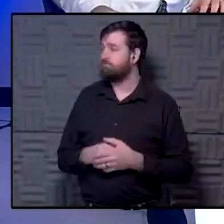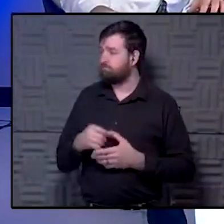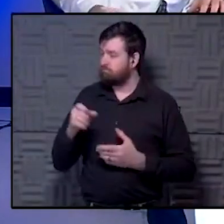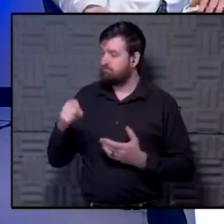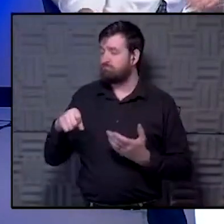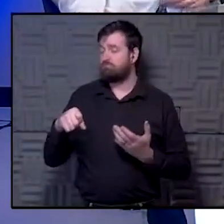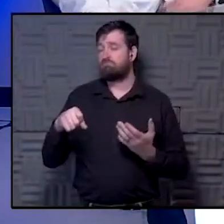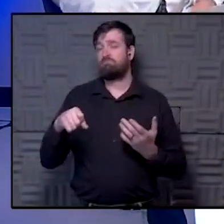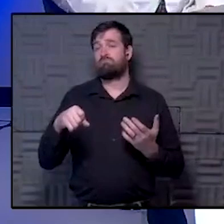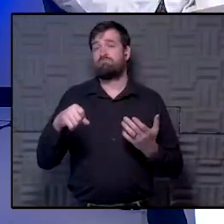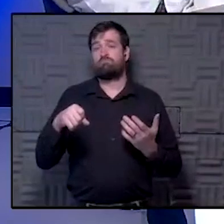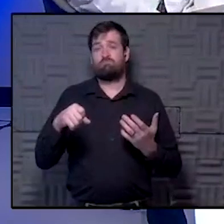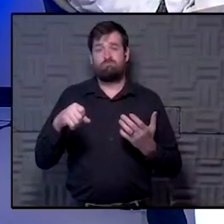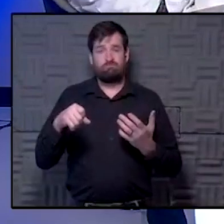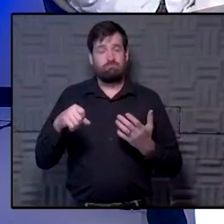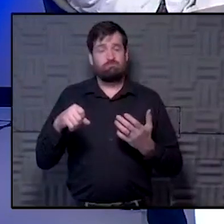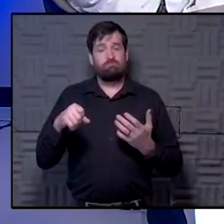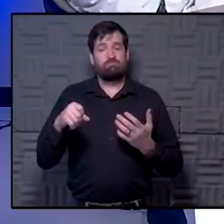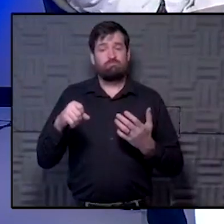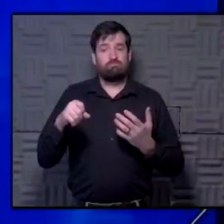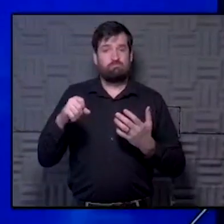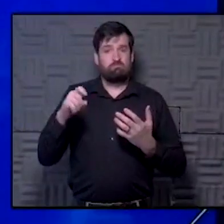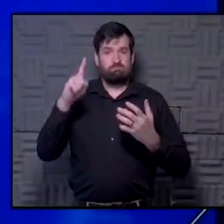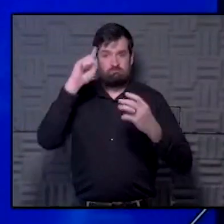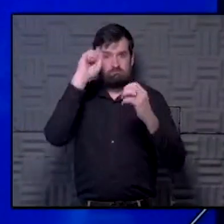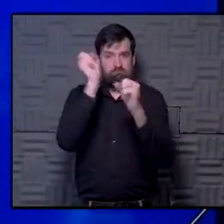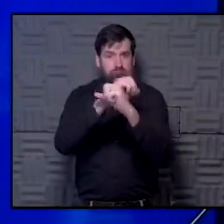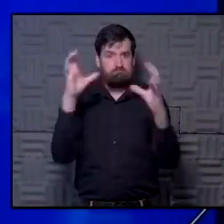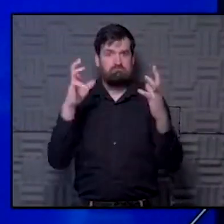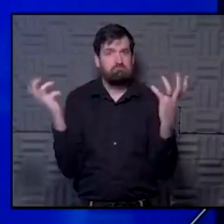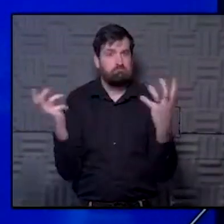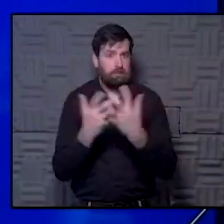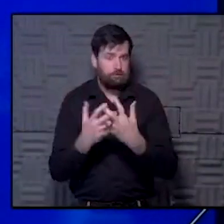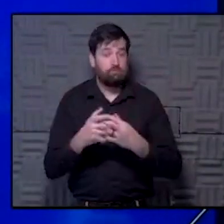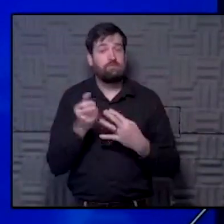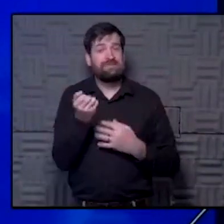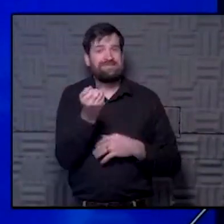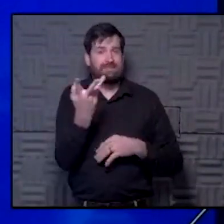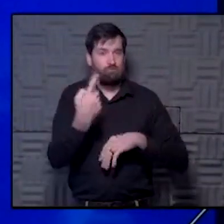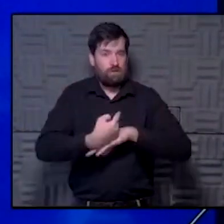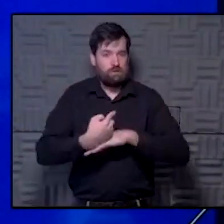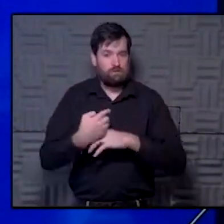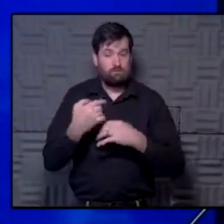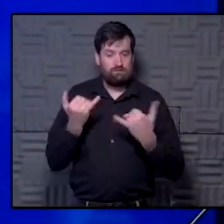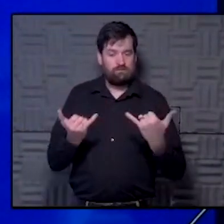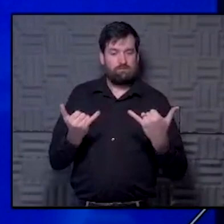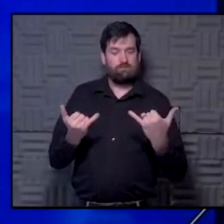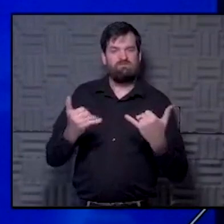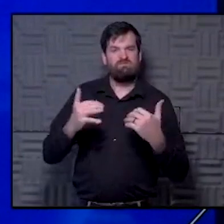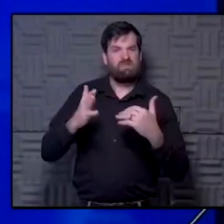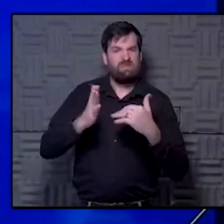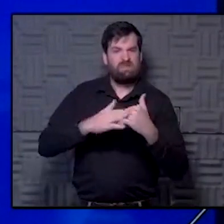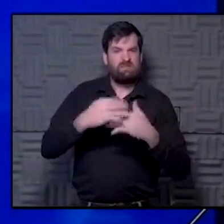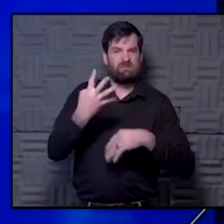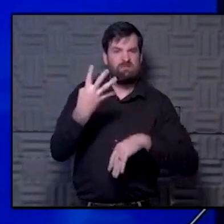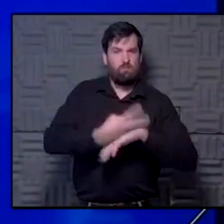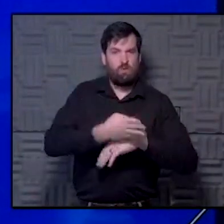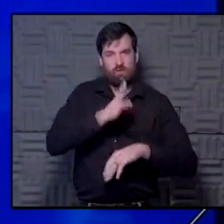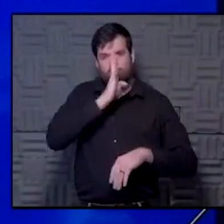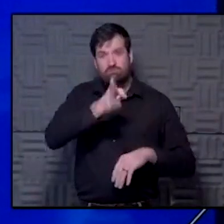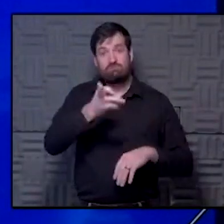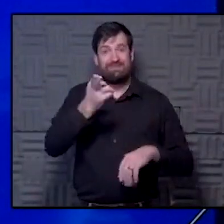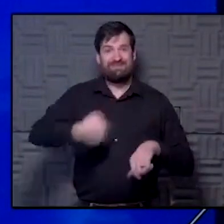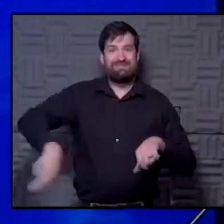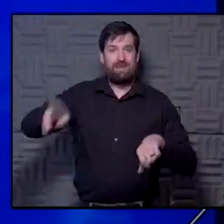sort of meshes well with the big picture. So several days now, I think today will mark at least 4 in a row at the national